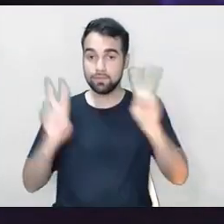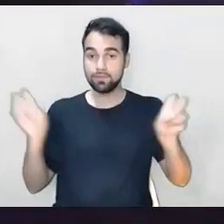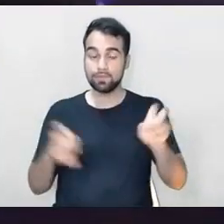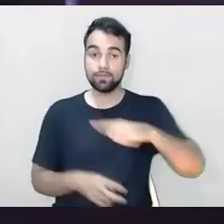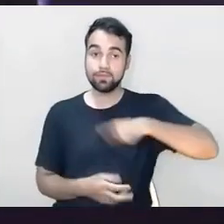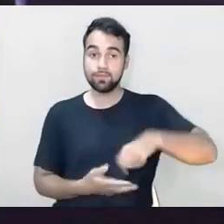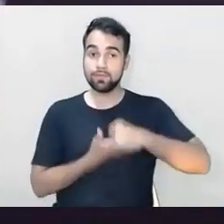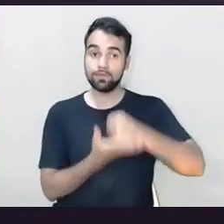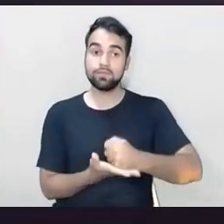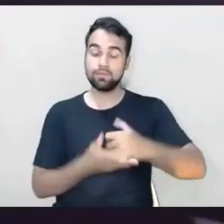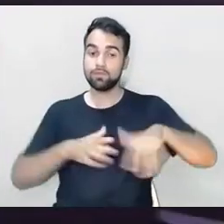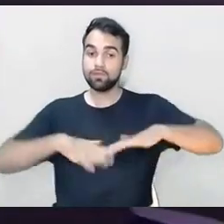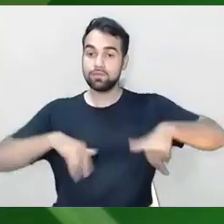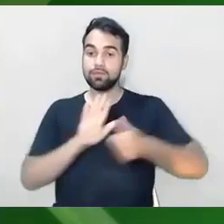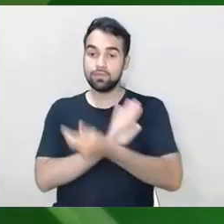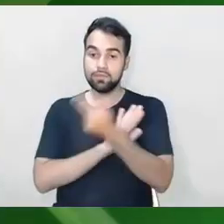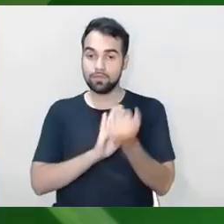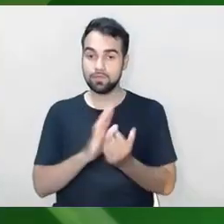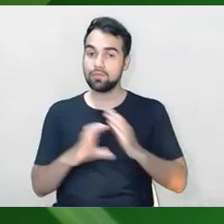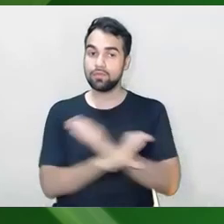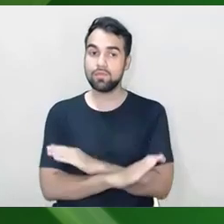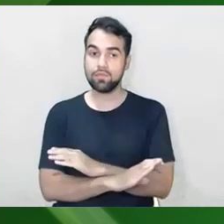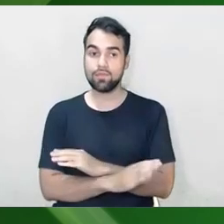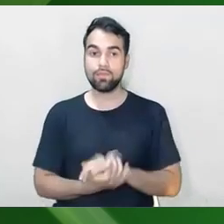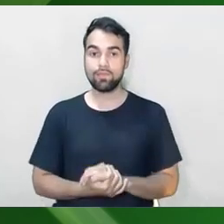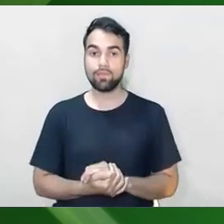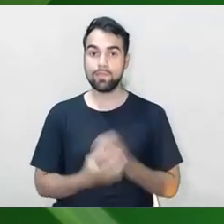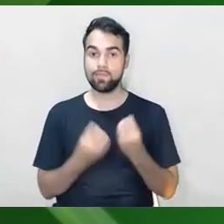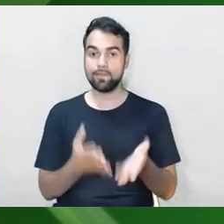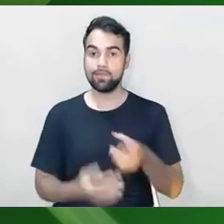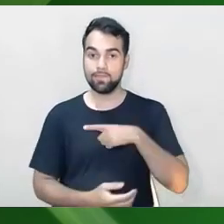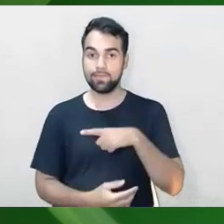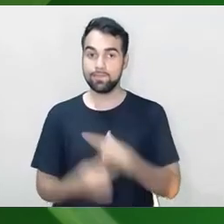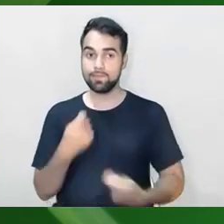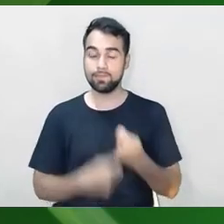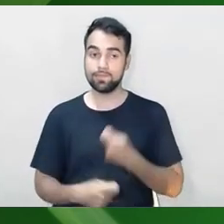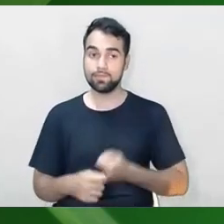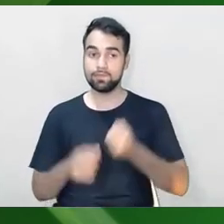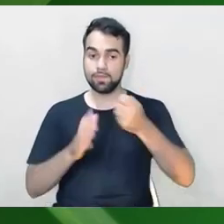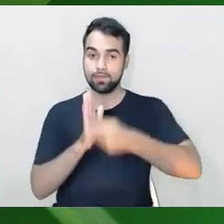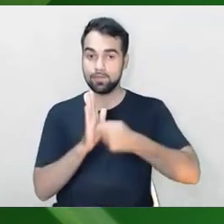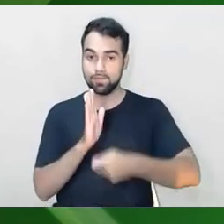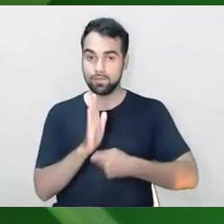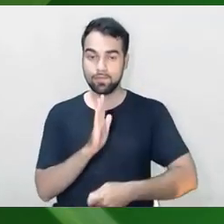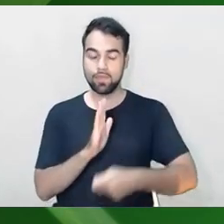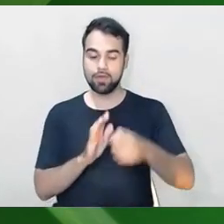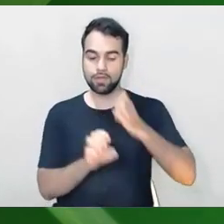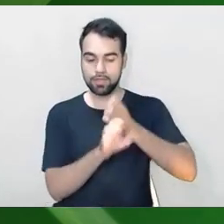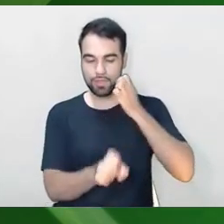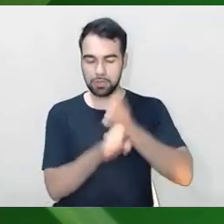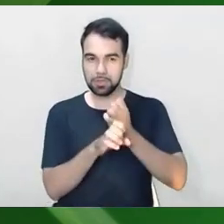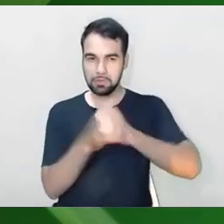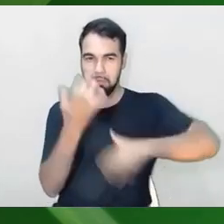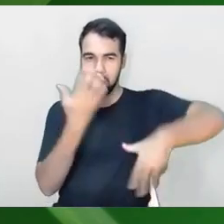we are bringing entire design of delivery. You have something written, engineering of